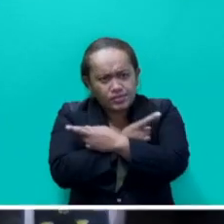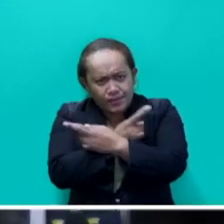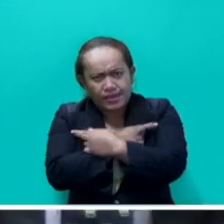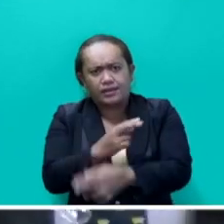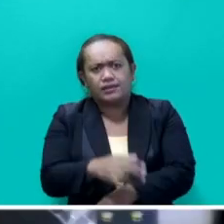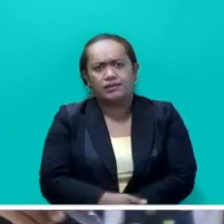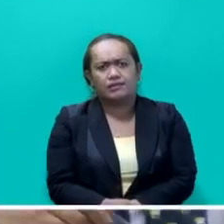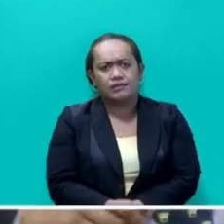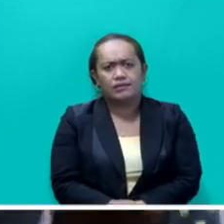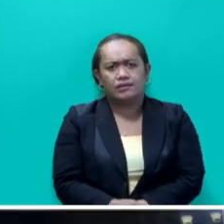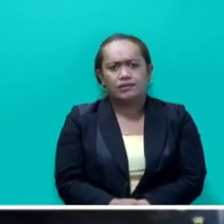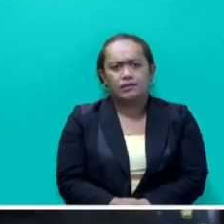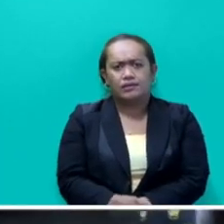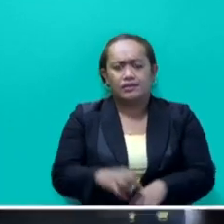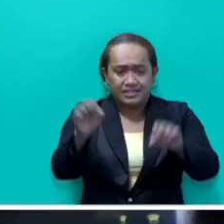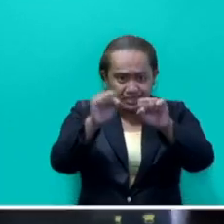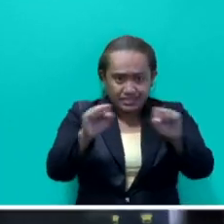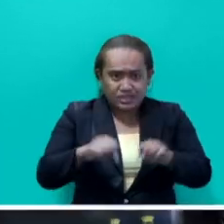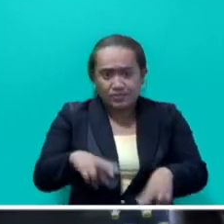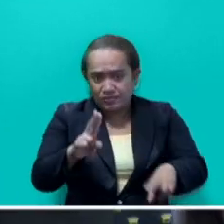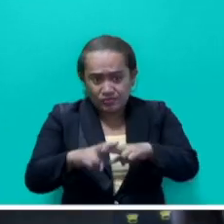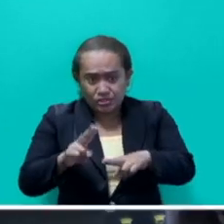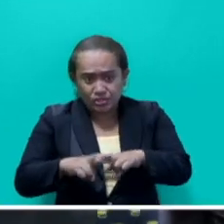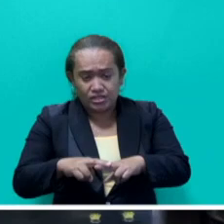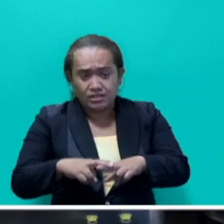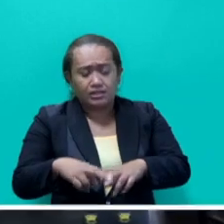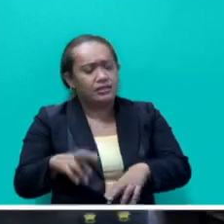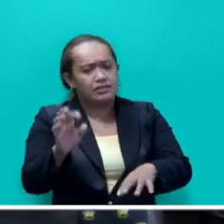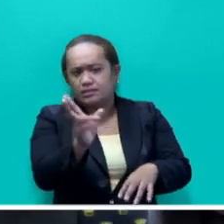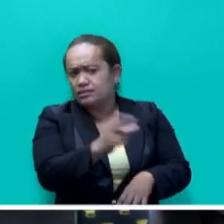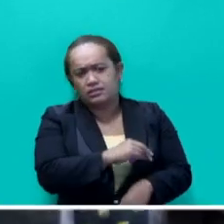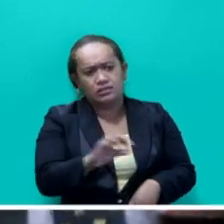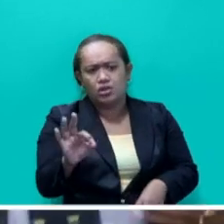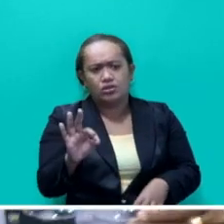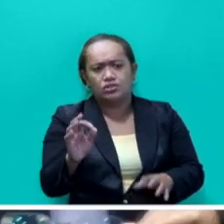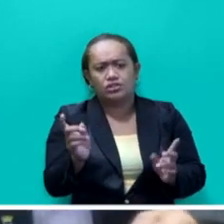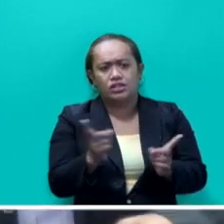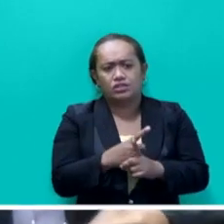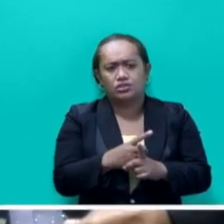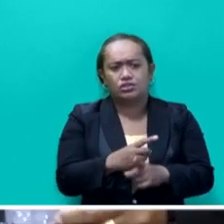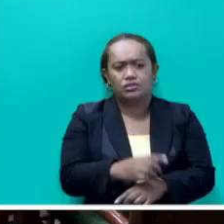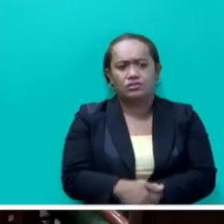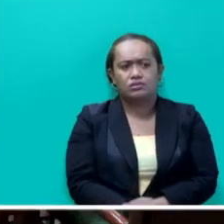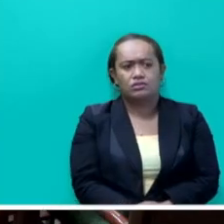in Fiji, that does not change. Does not change. Draw the bill. And